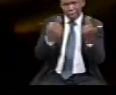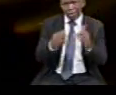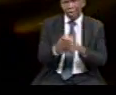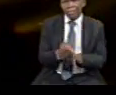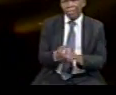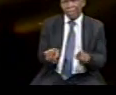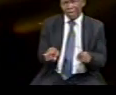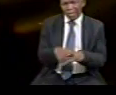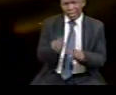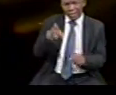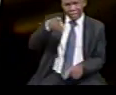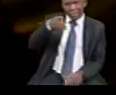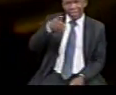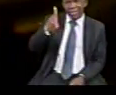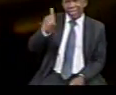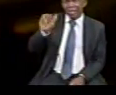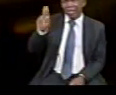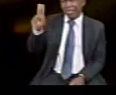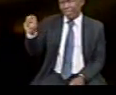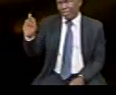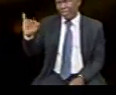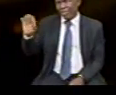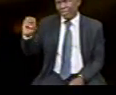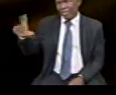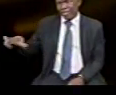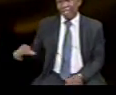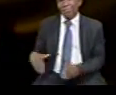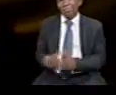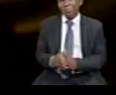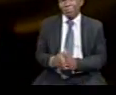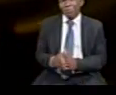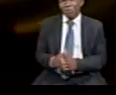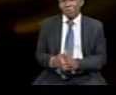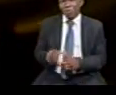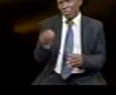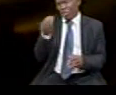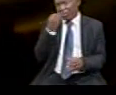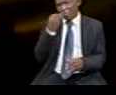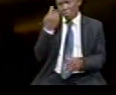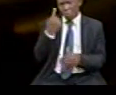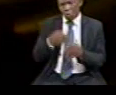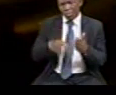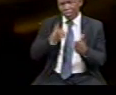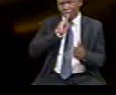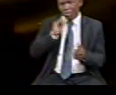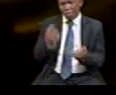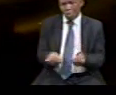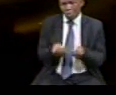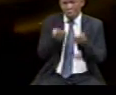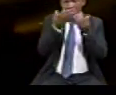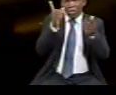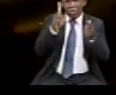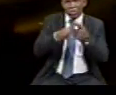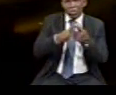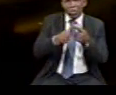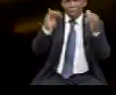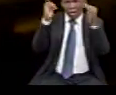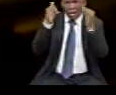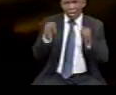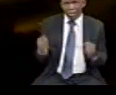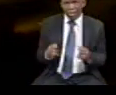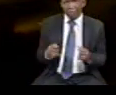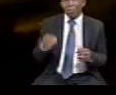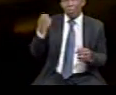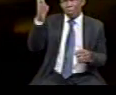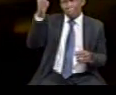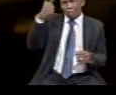Daniel, that will make you to want to eat things offered to idol. You say, I must not do this. So that is what it means